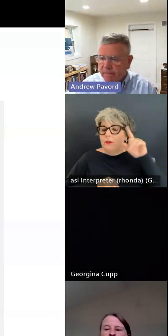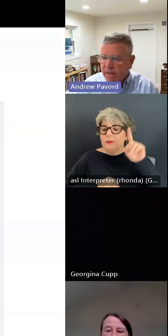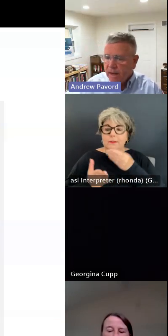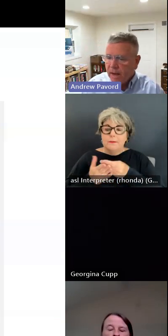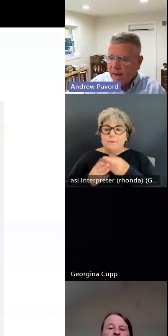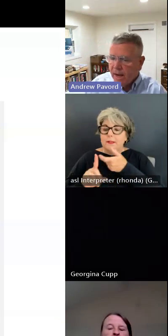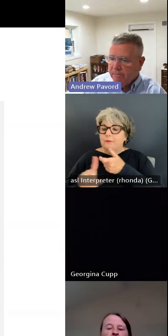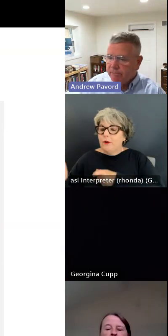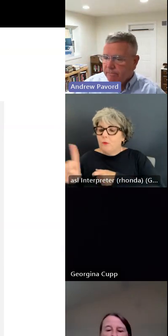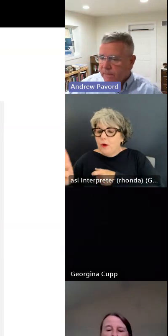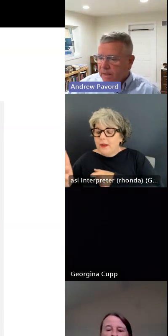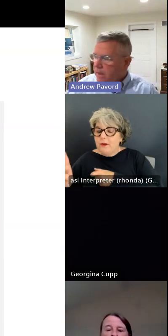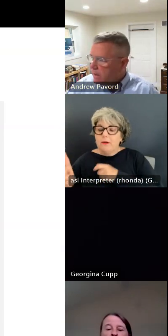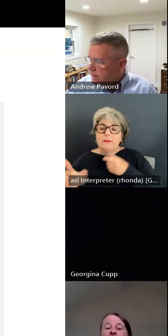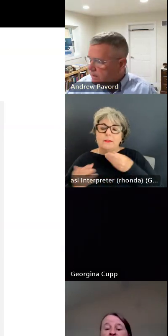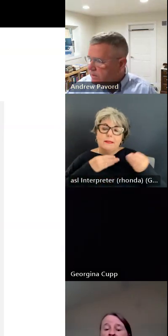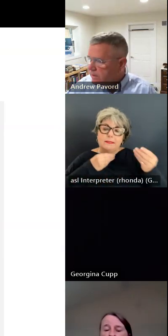come from?